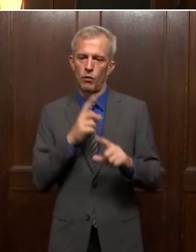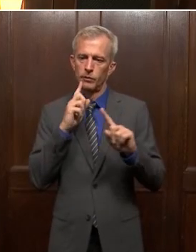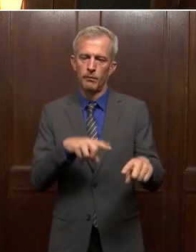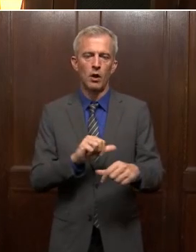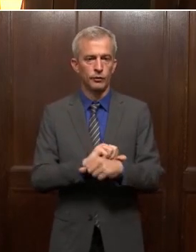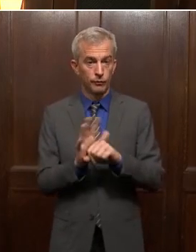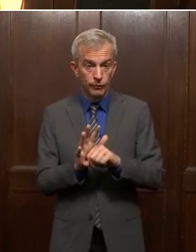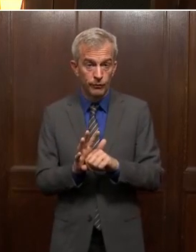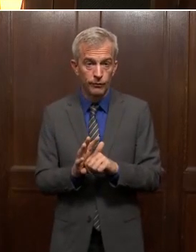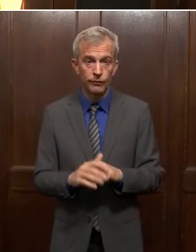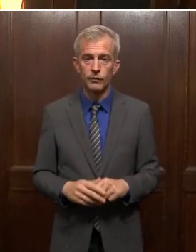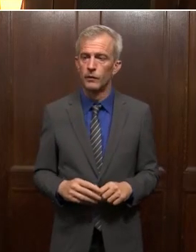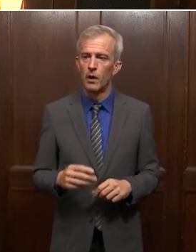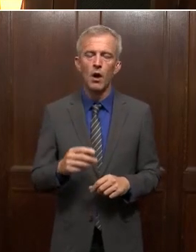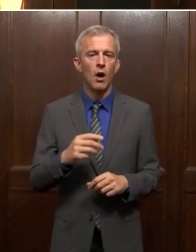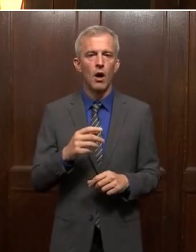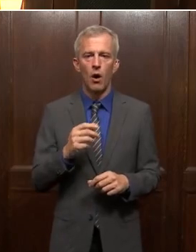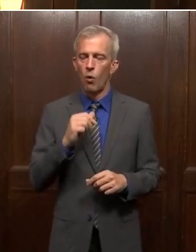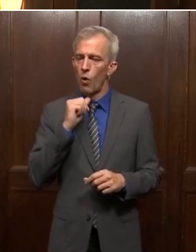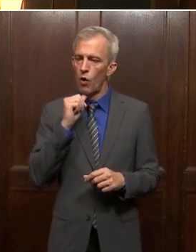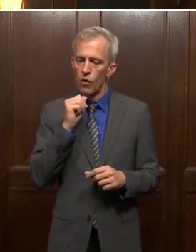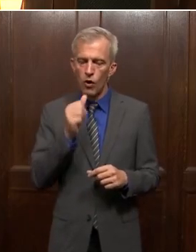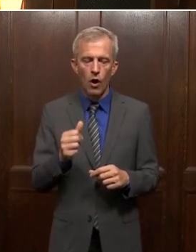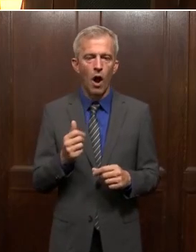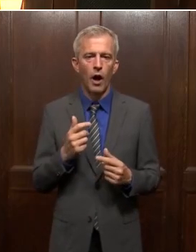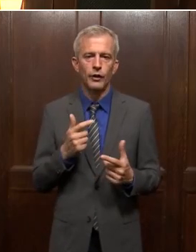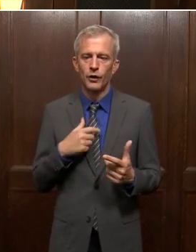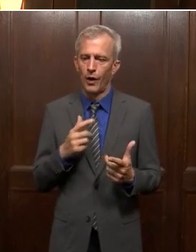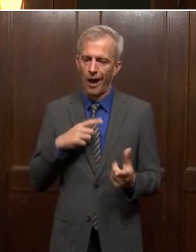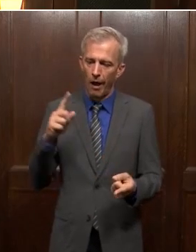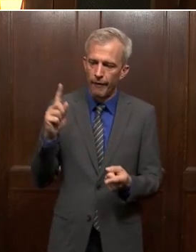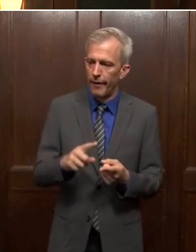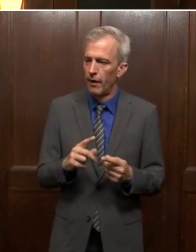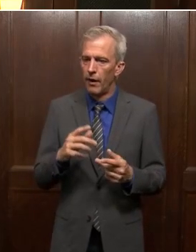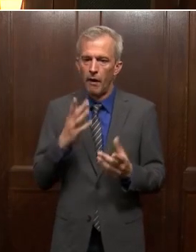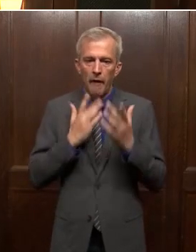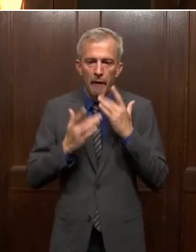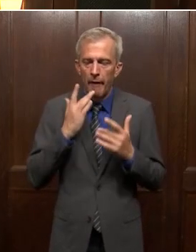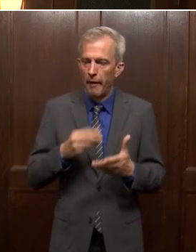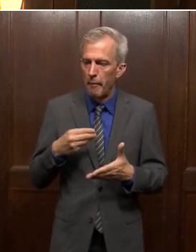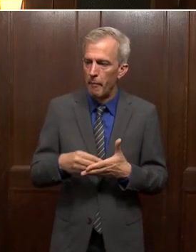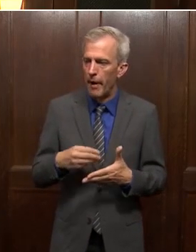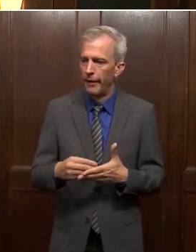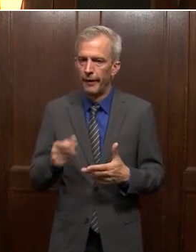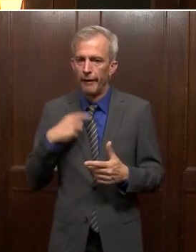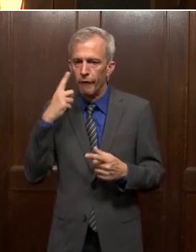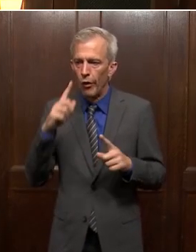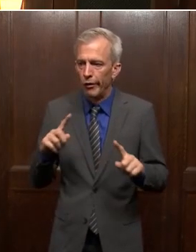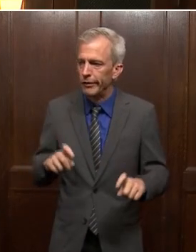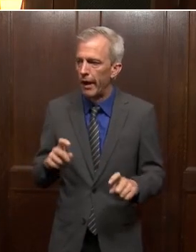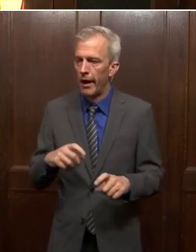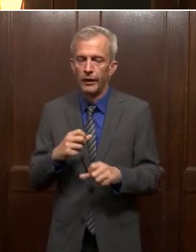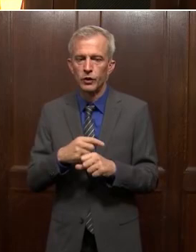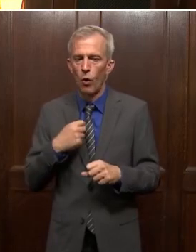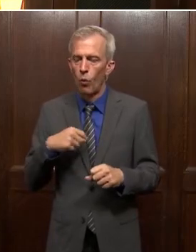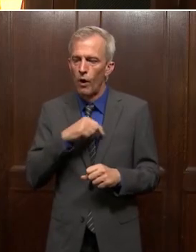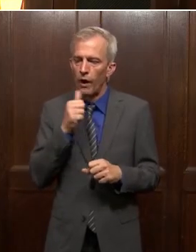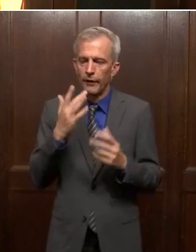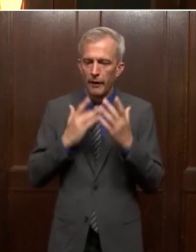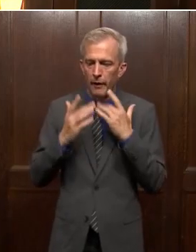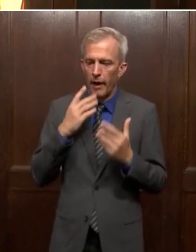COVID-19, not one fewer test, not one fewer worker helping those who are unhoused get indoors, not one